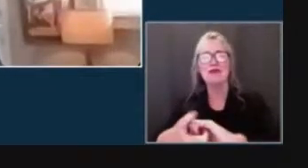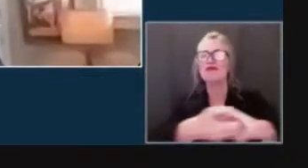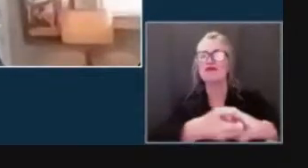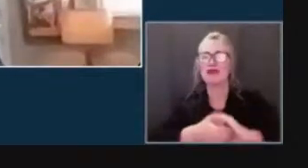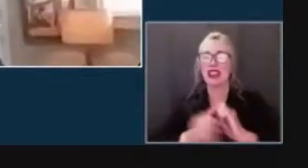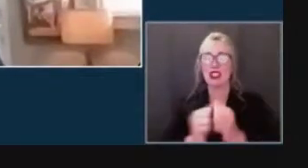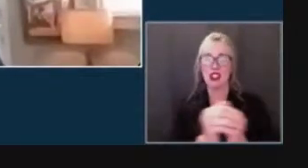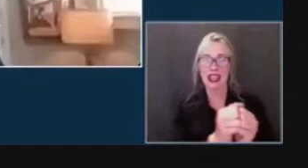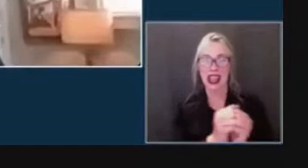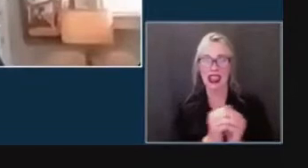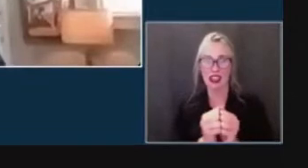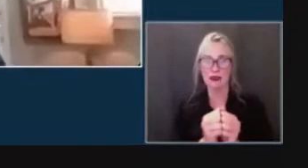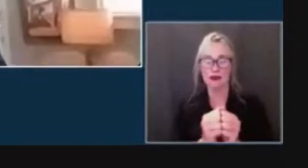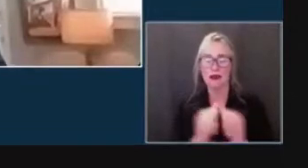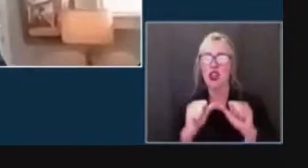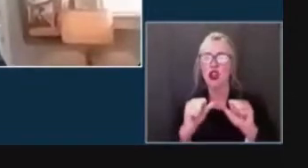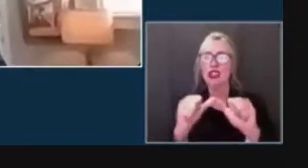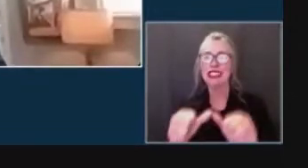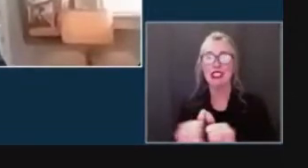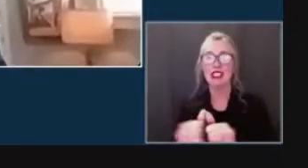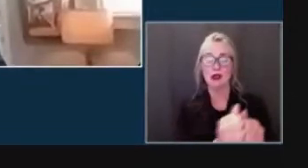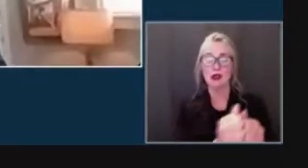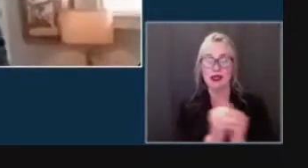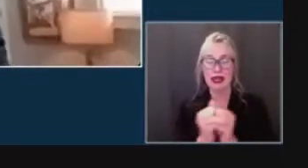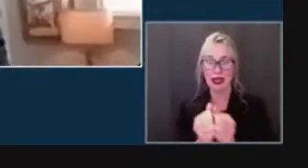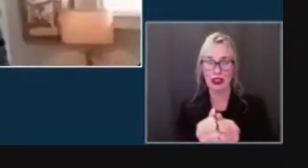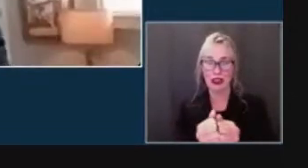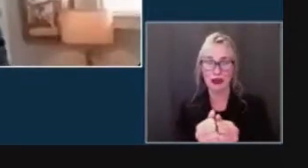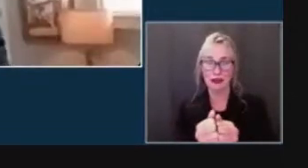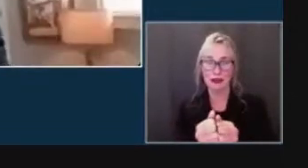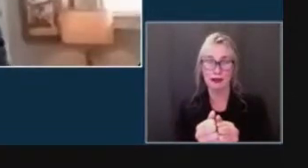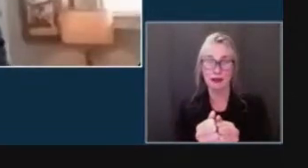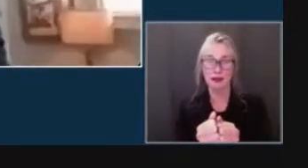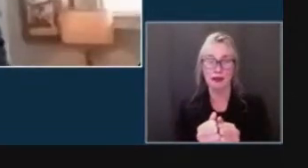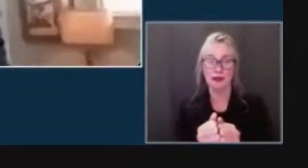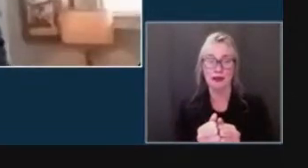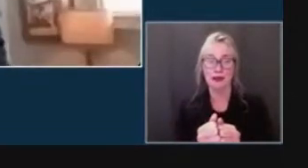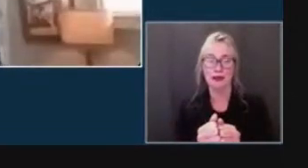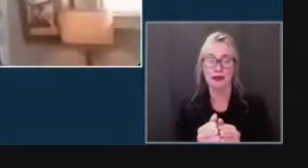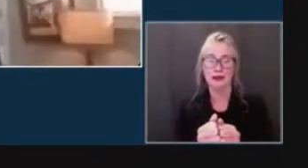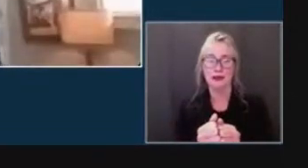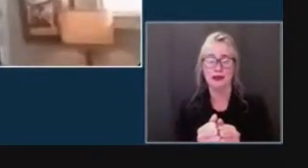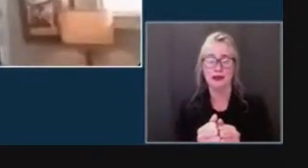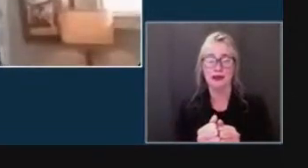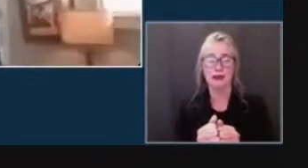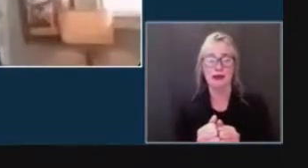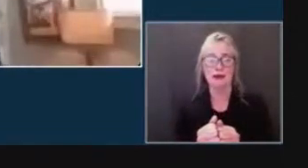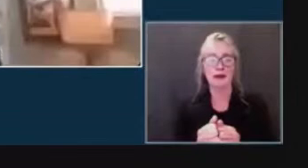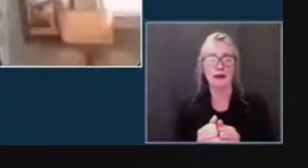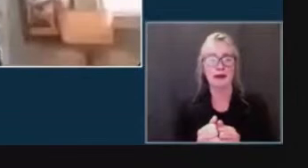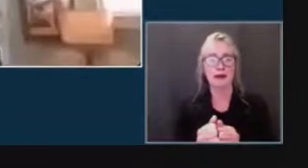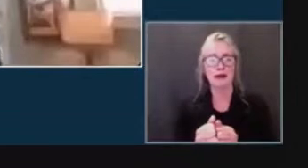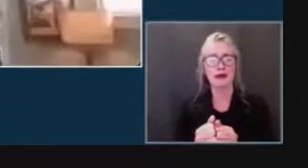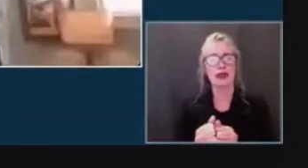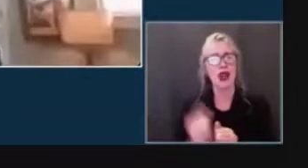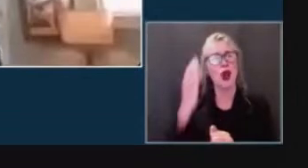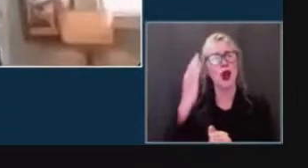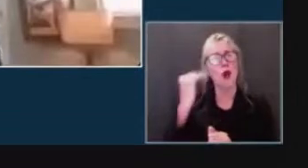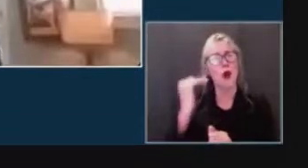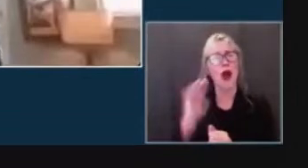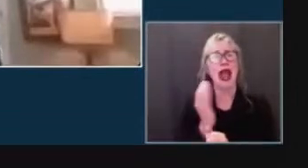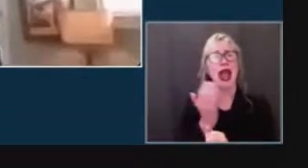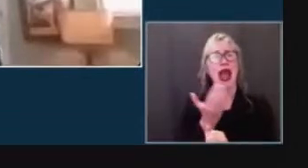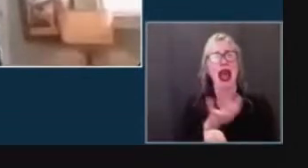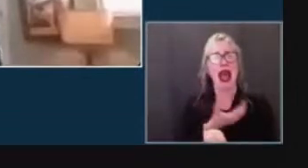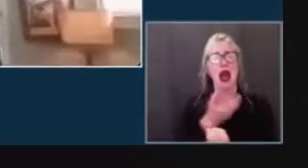We continue that together. Let's never lose sight of why building this party and our movement is